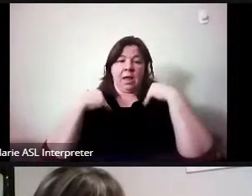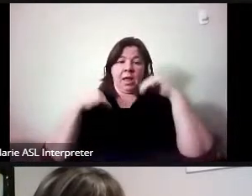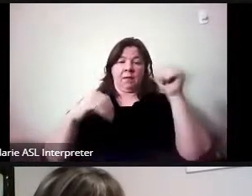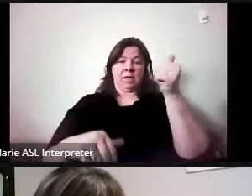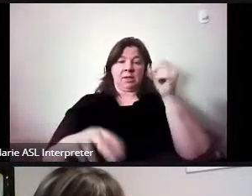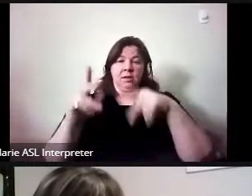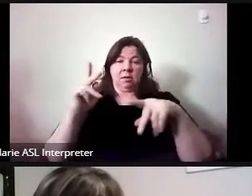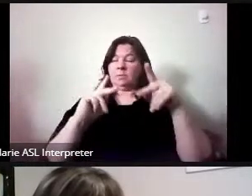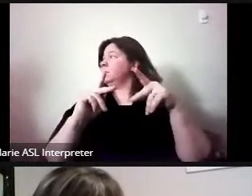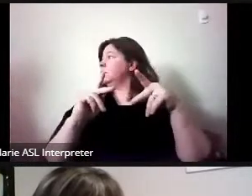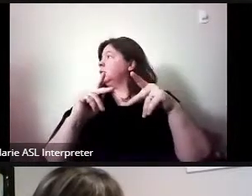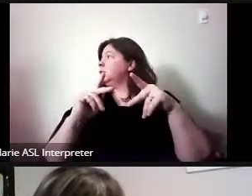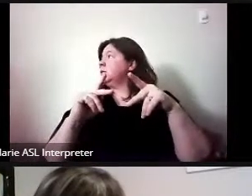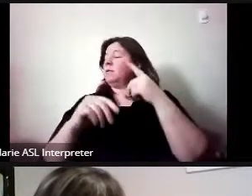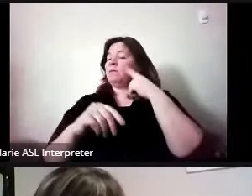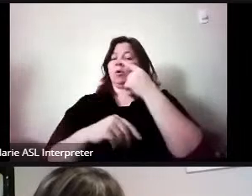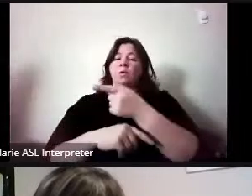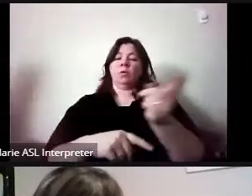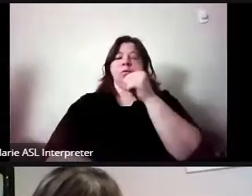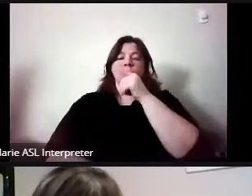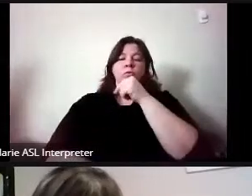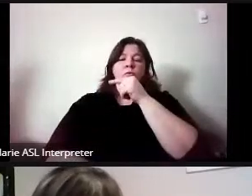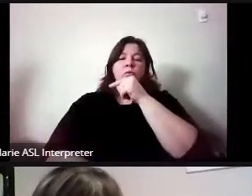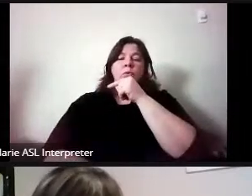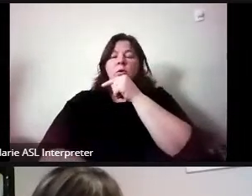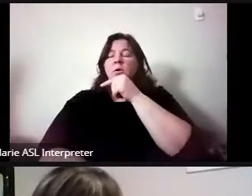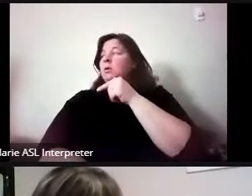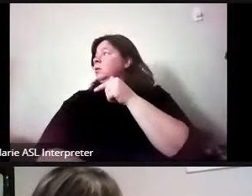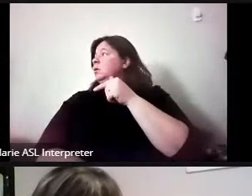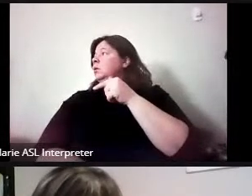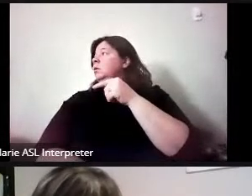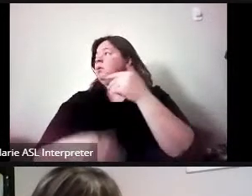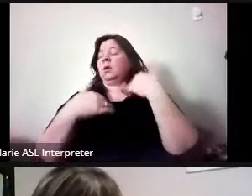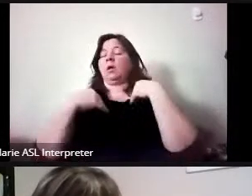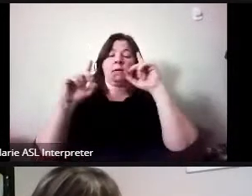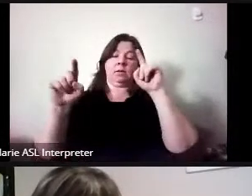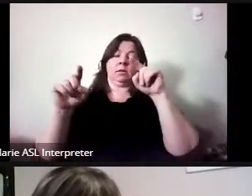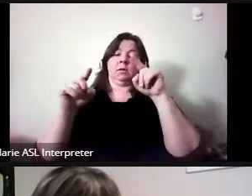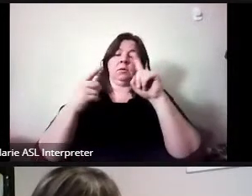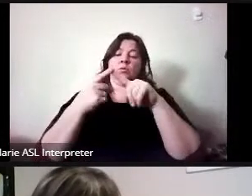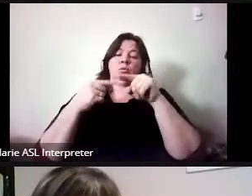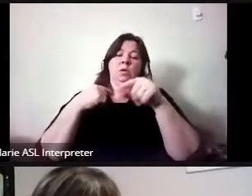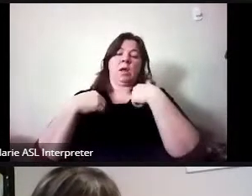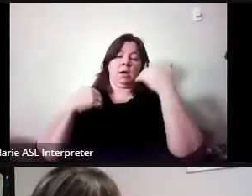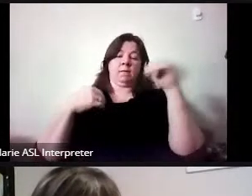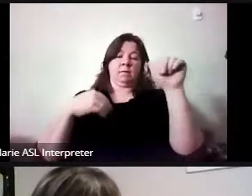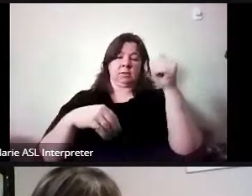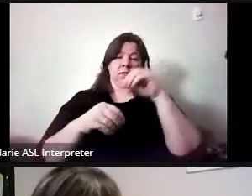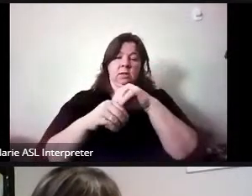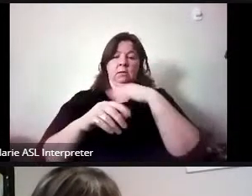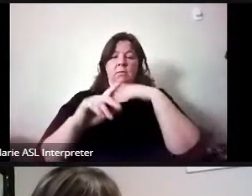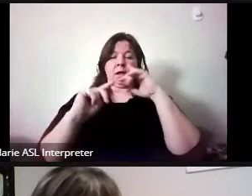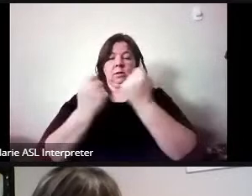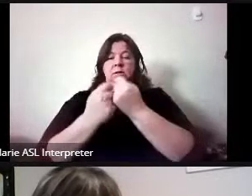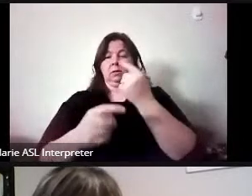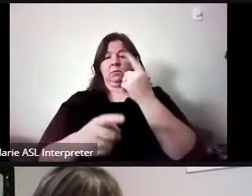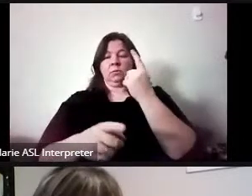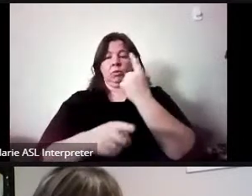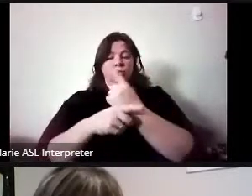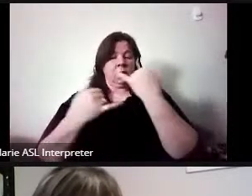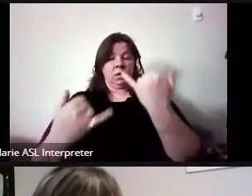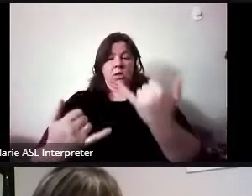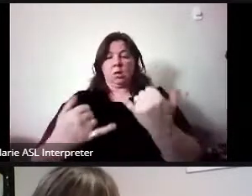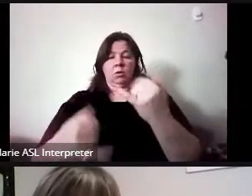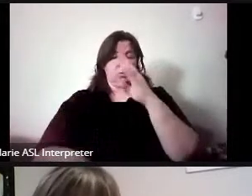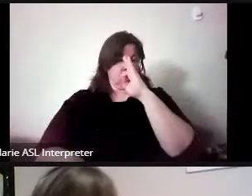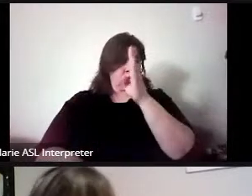is for those who have been attending these. I have 10 in my team directly, and I